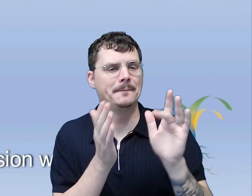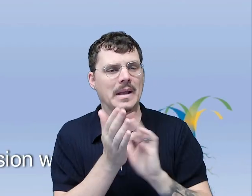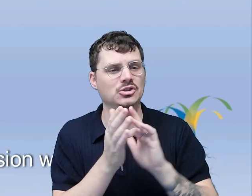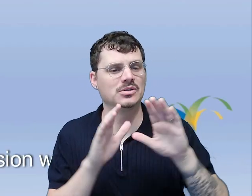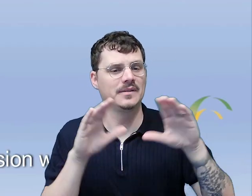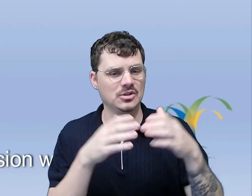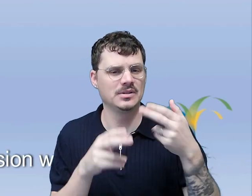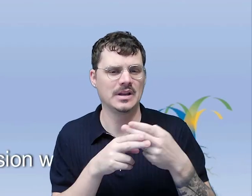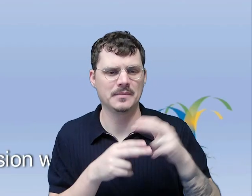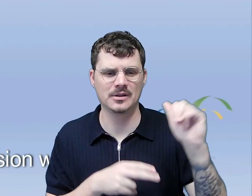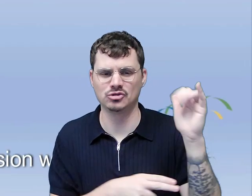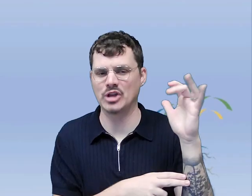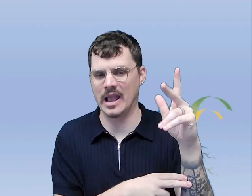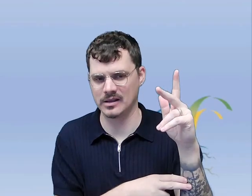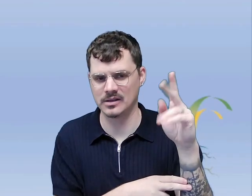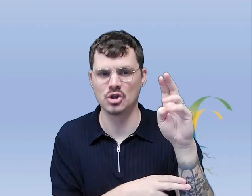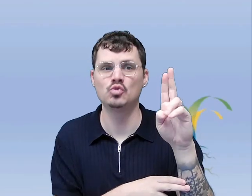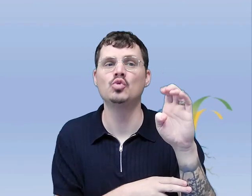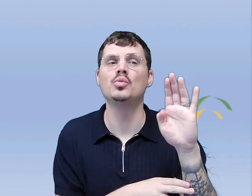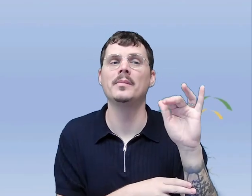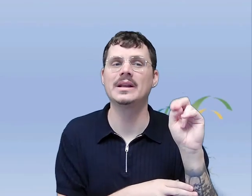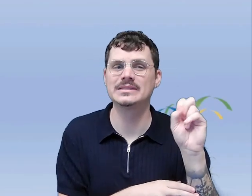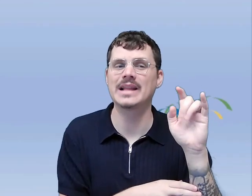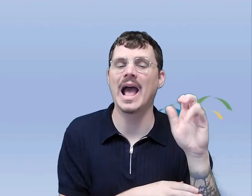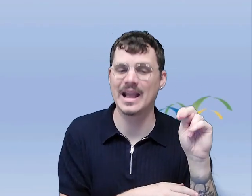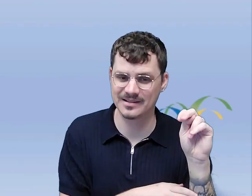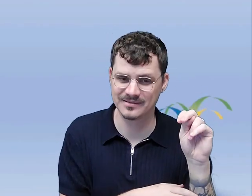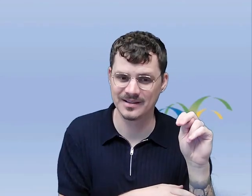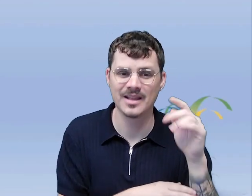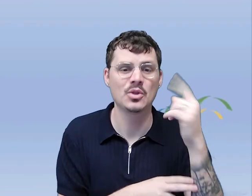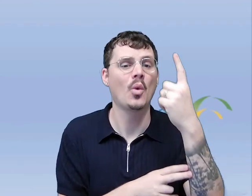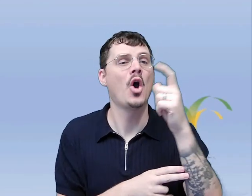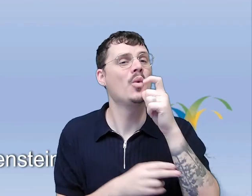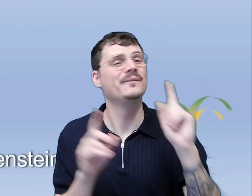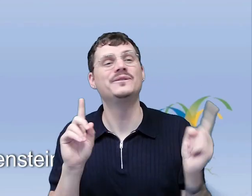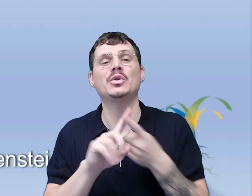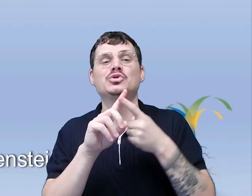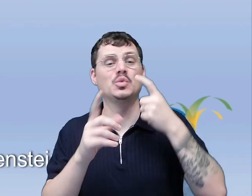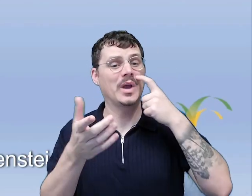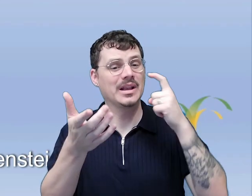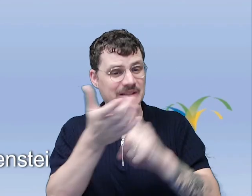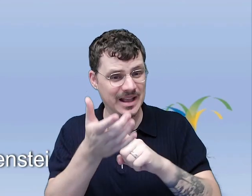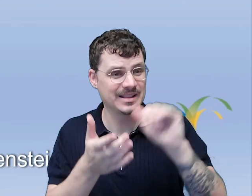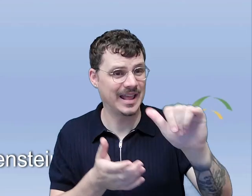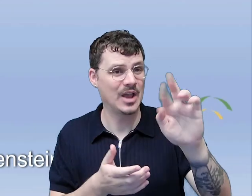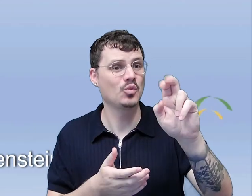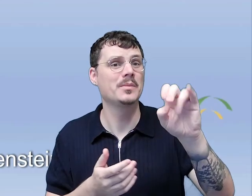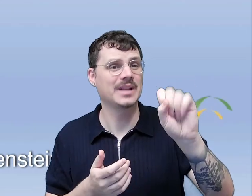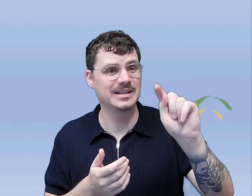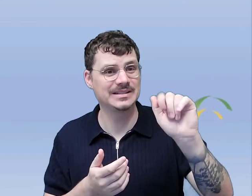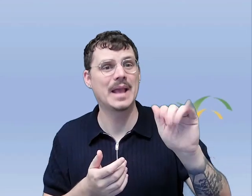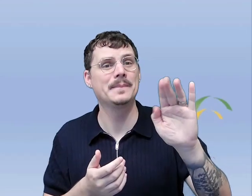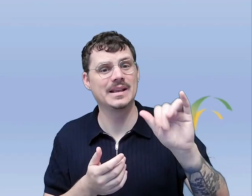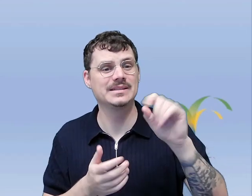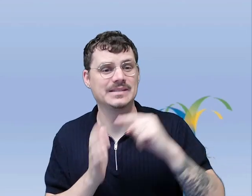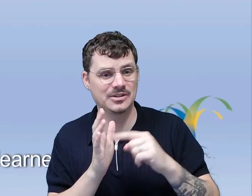the developmental medicine division was a guy named Jack Rubinstein. Yup, the guy who first recognized